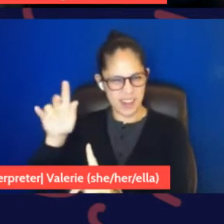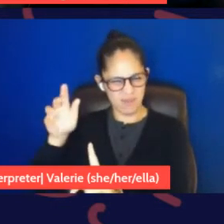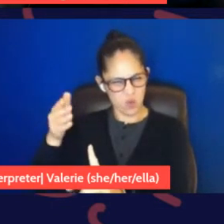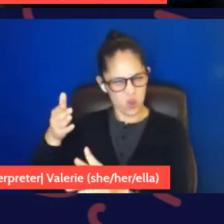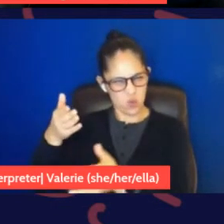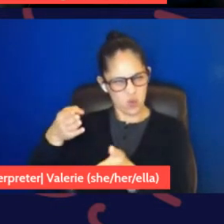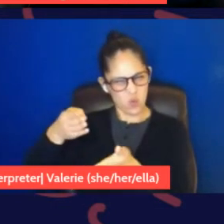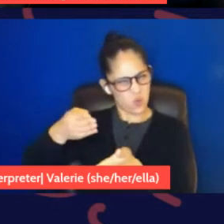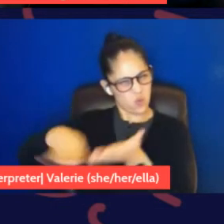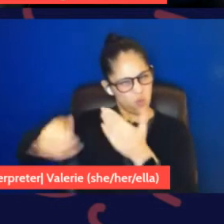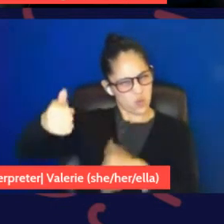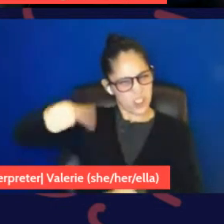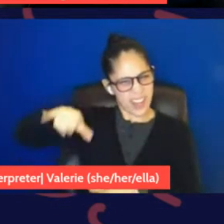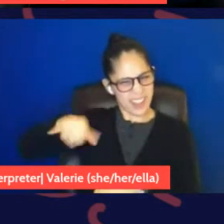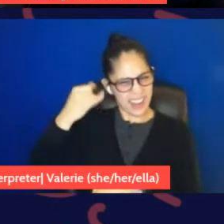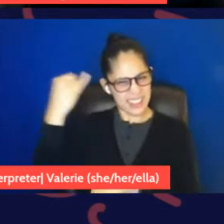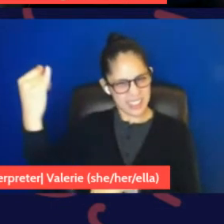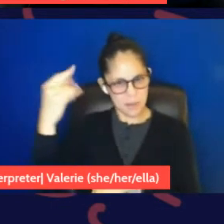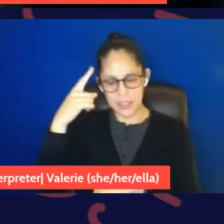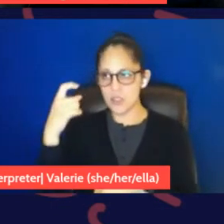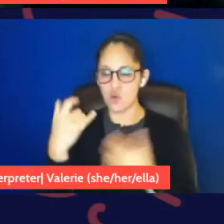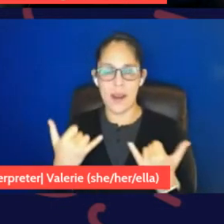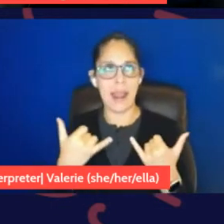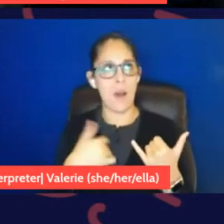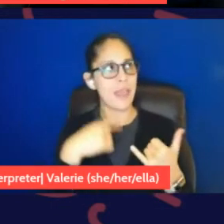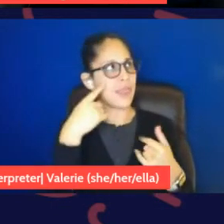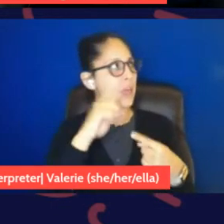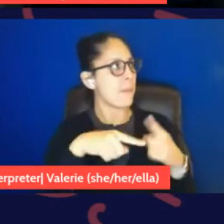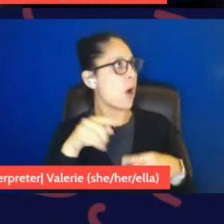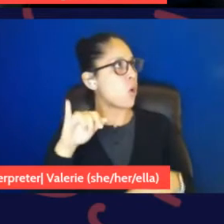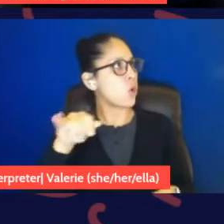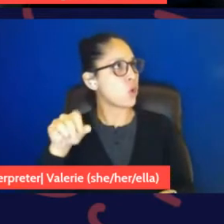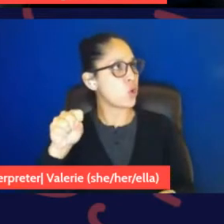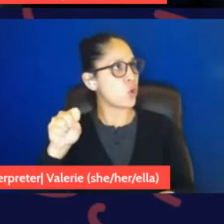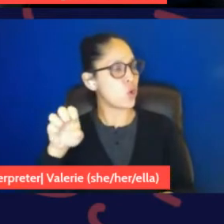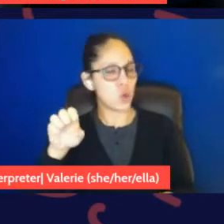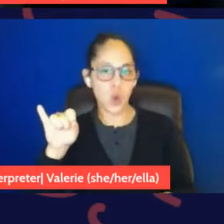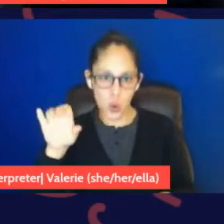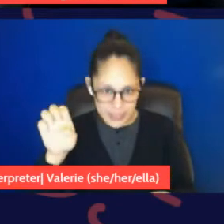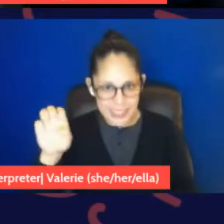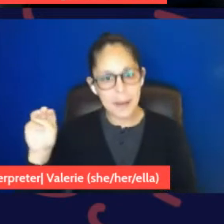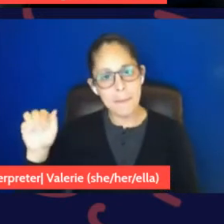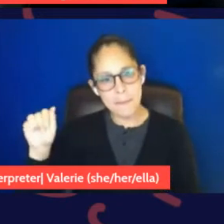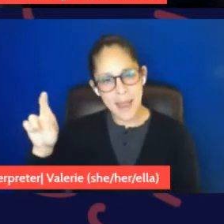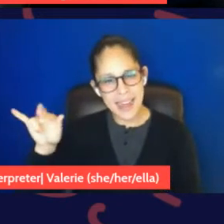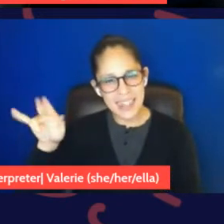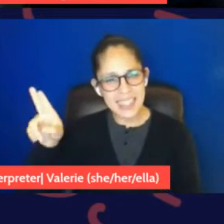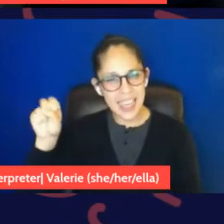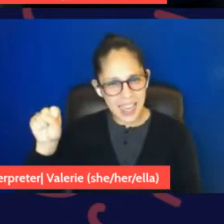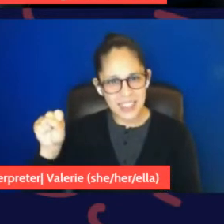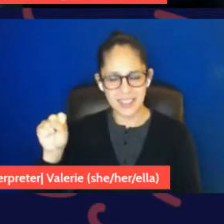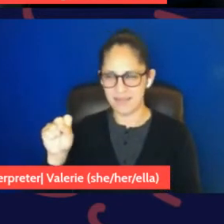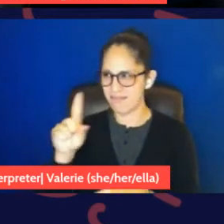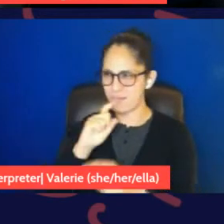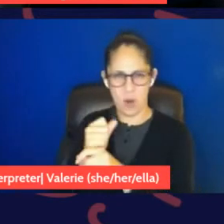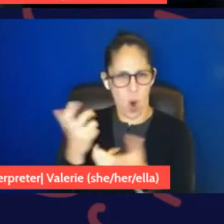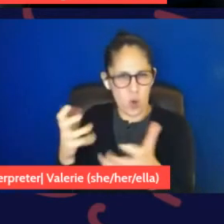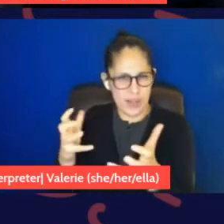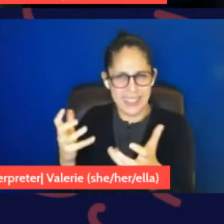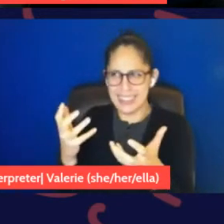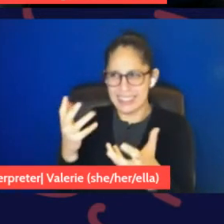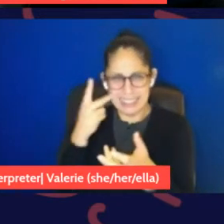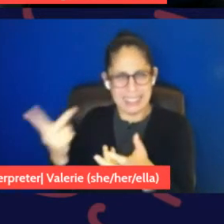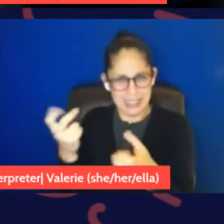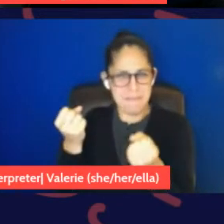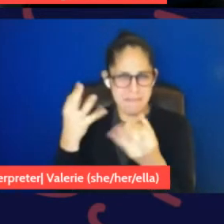at a point, and you know, I think about like Yosima Reyes, who's also like, who've sort of like seen like the decade plus work that a lot of activists have